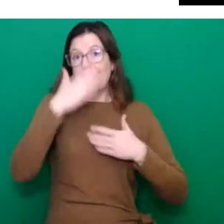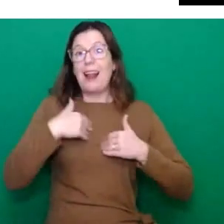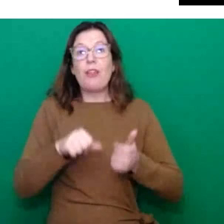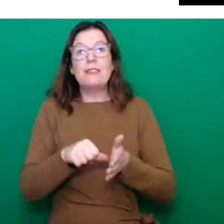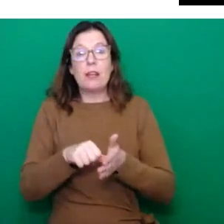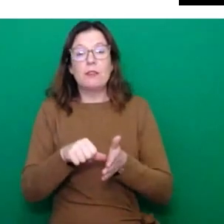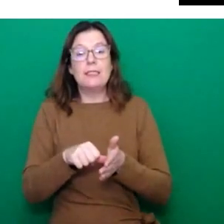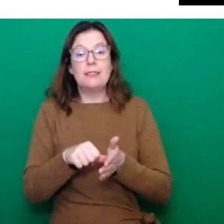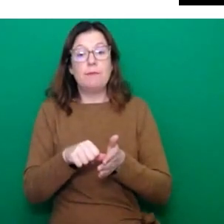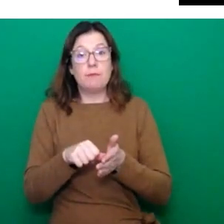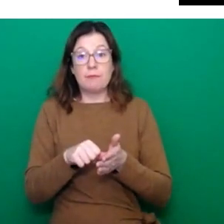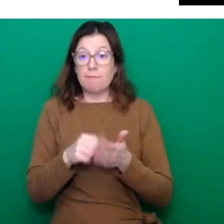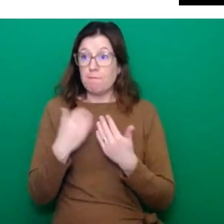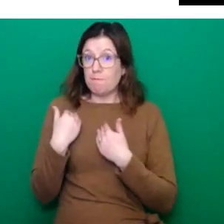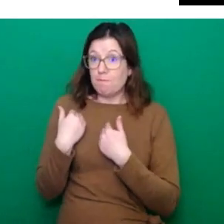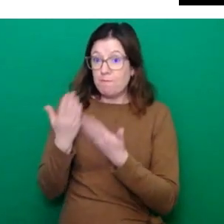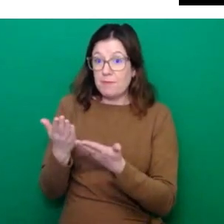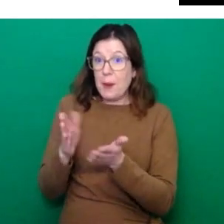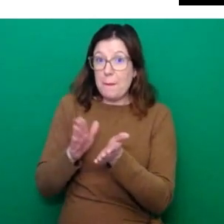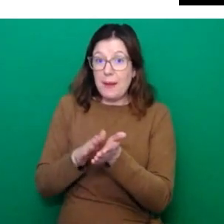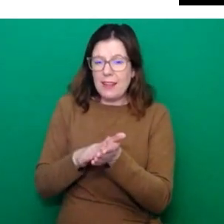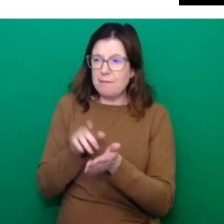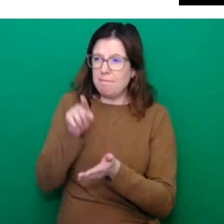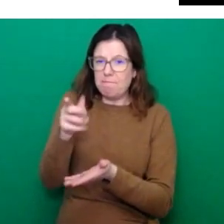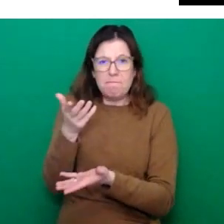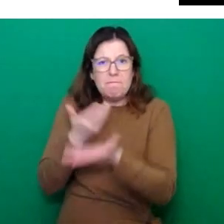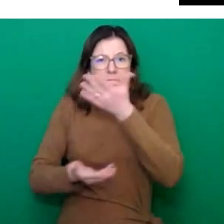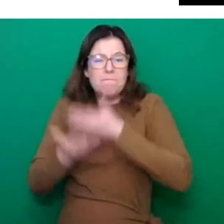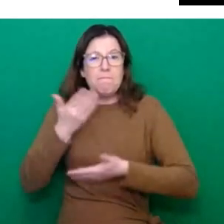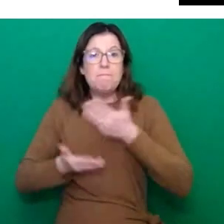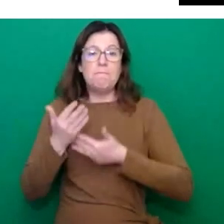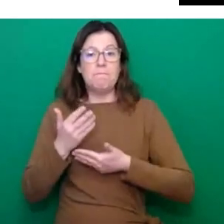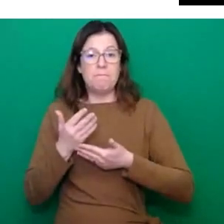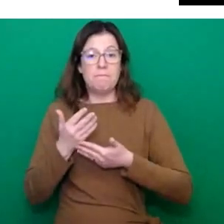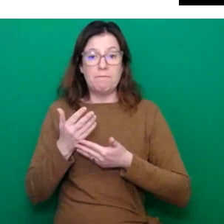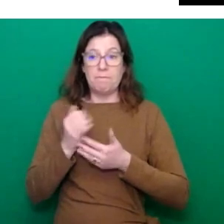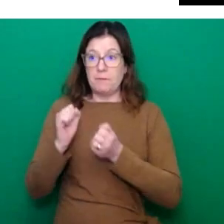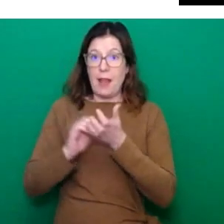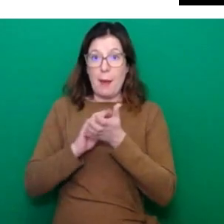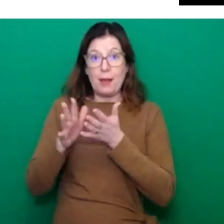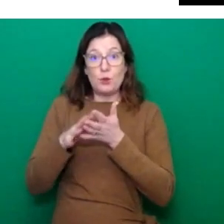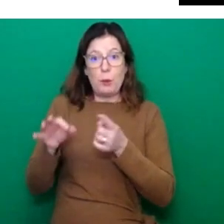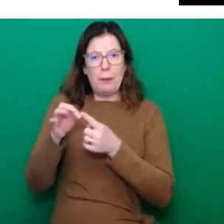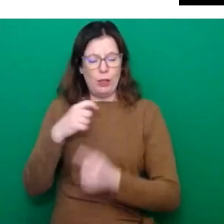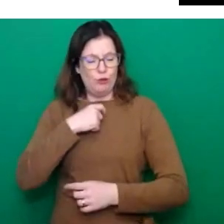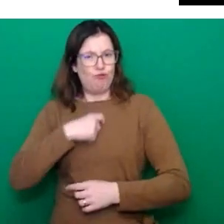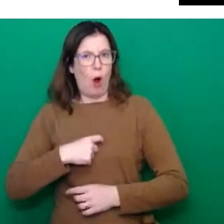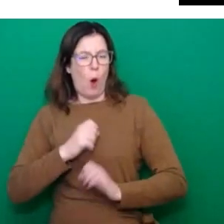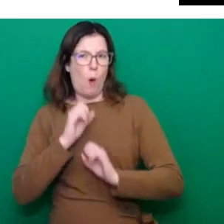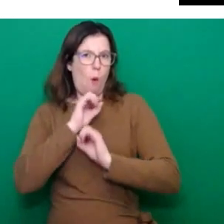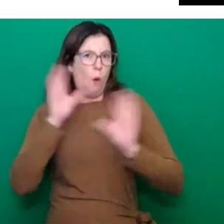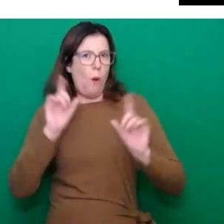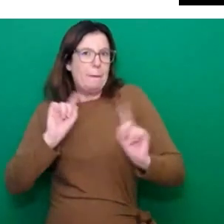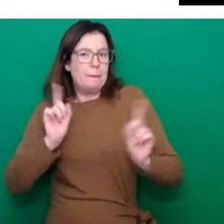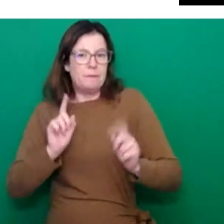So if I hand over to Millie, do you want to say a little bit about the MHWP role and what that might look like